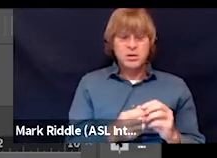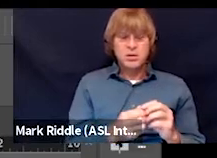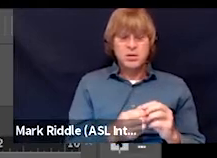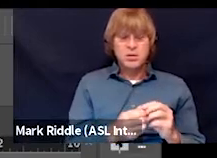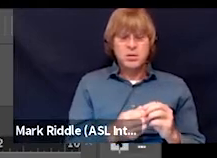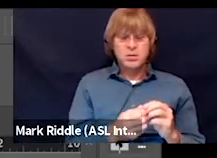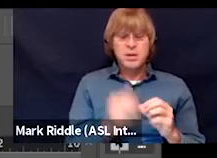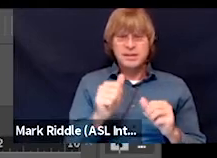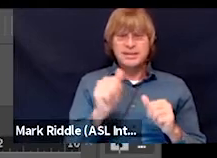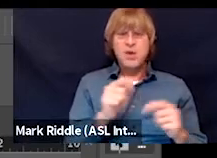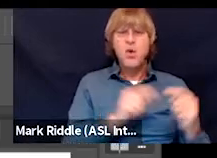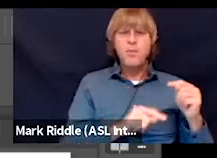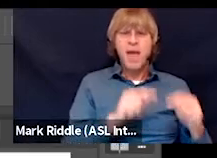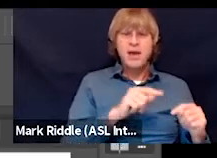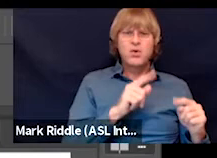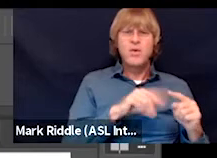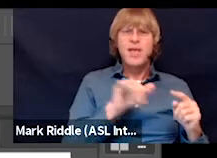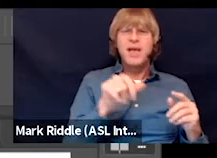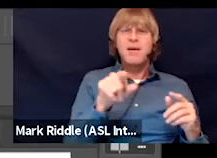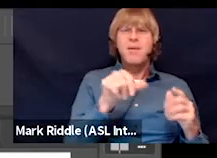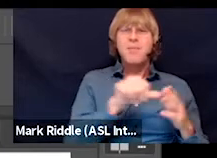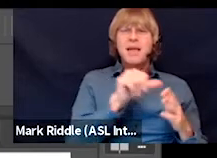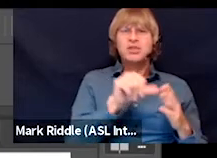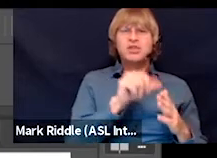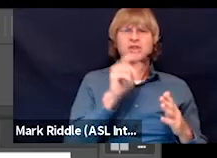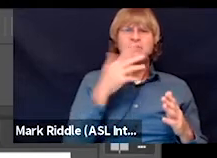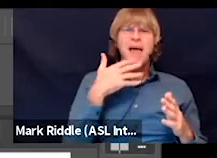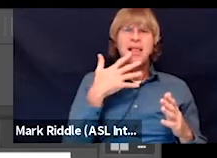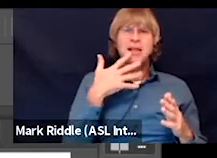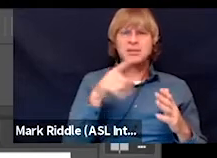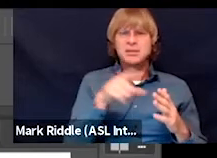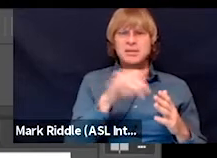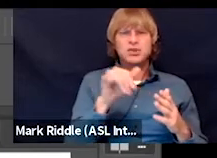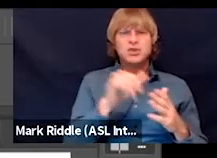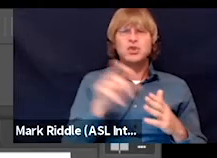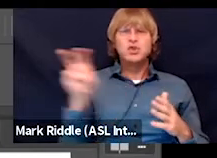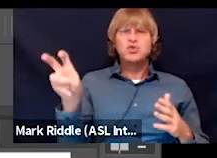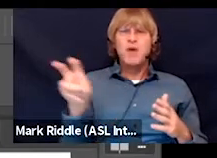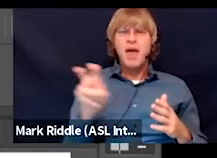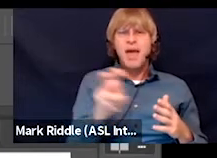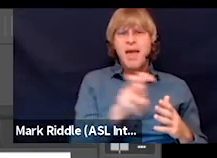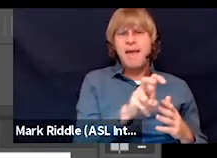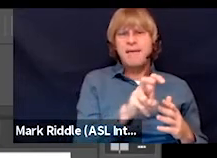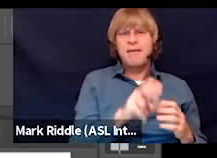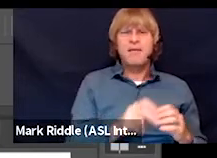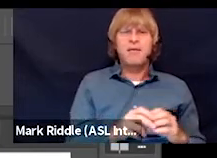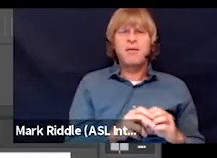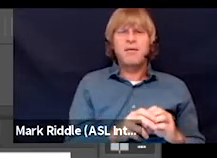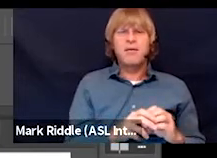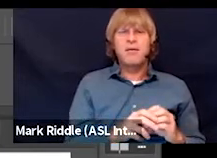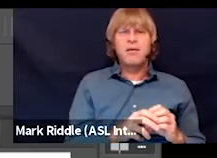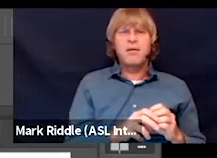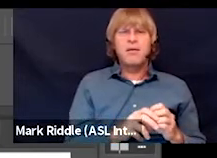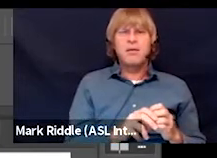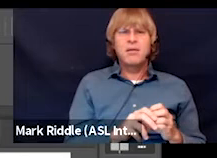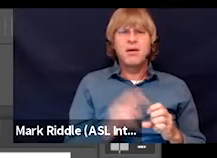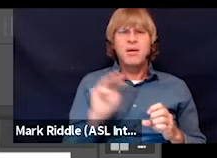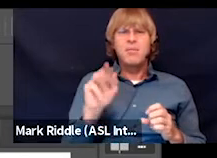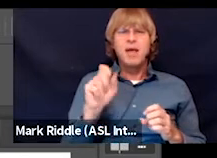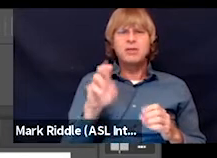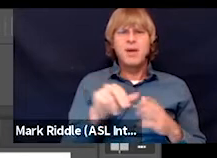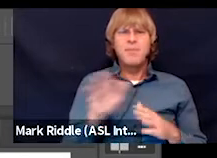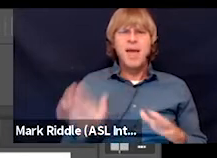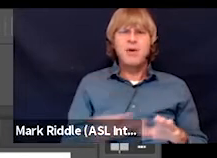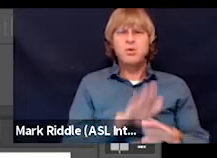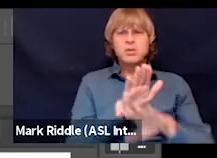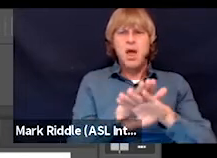can go back to my pages palette and I can just drag that master page back on